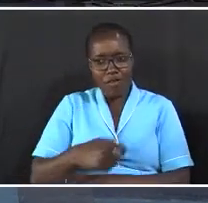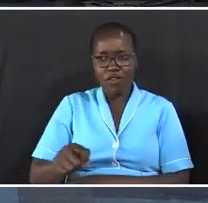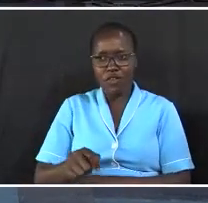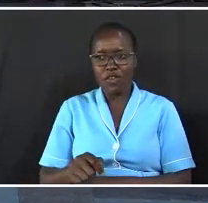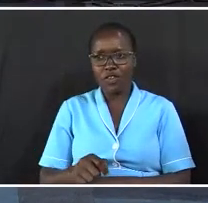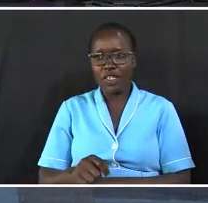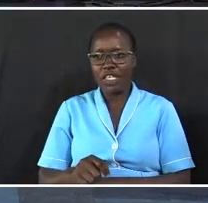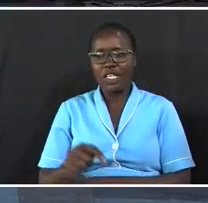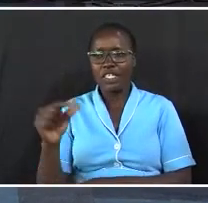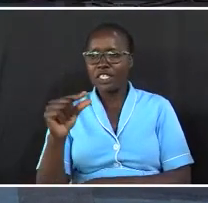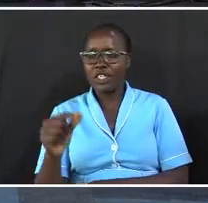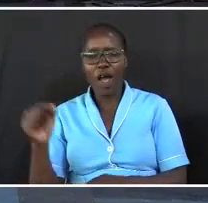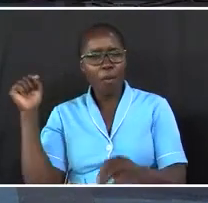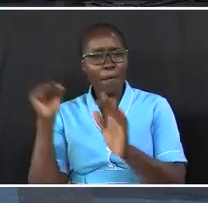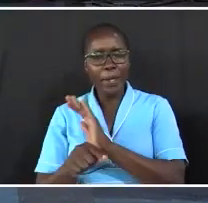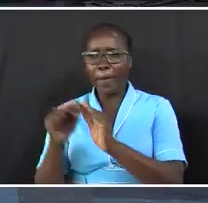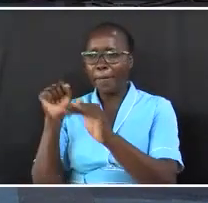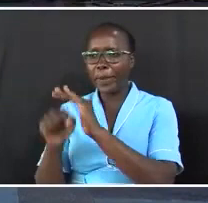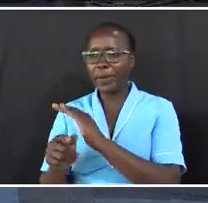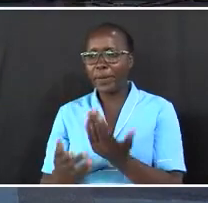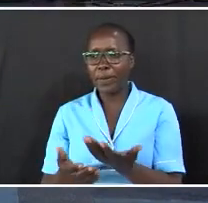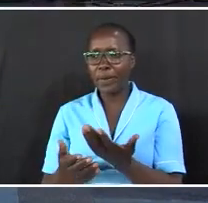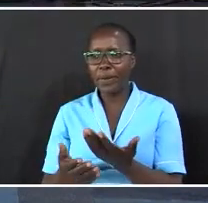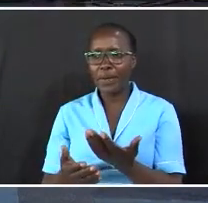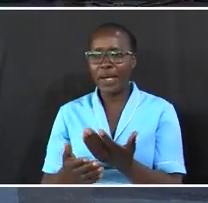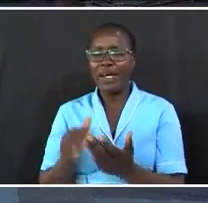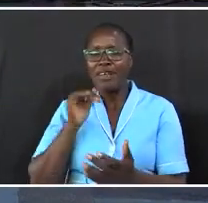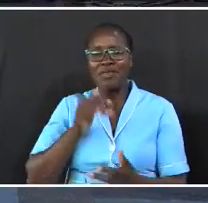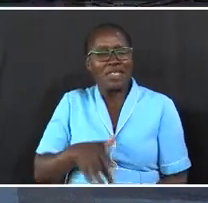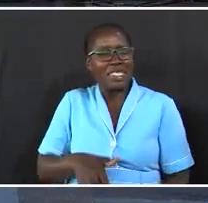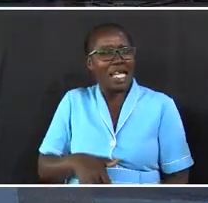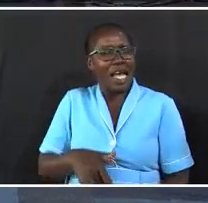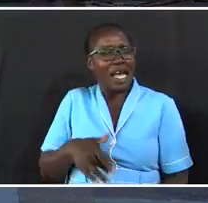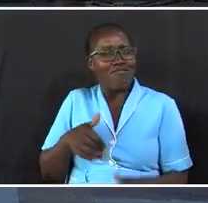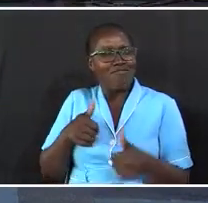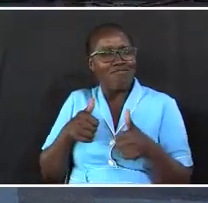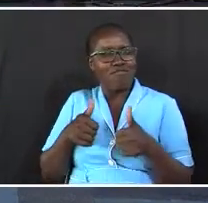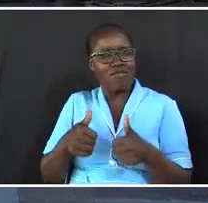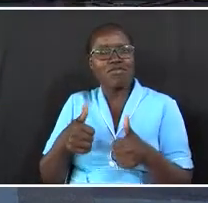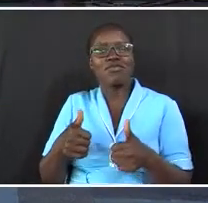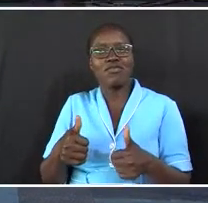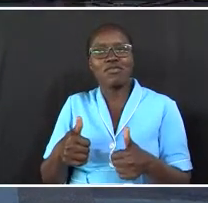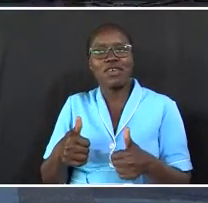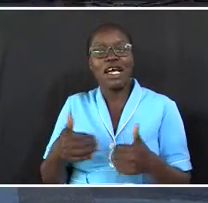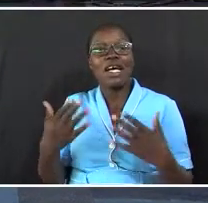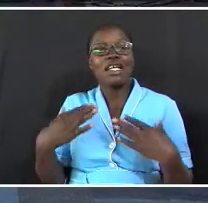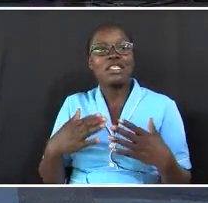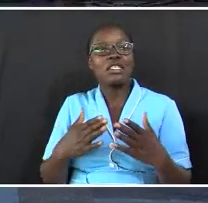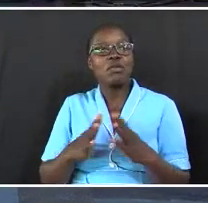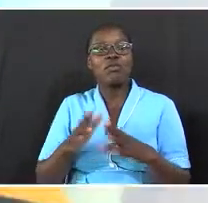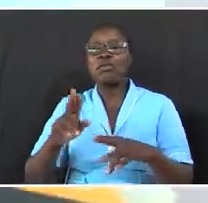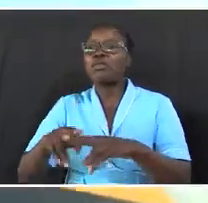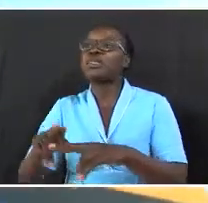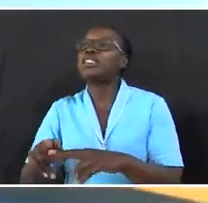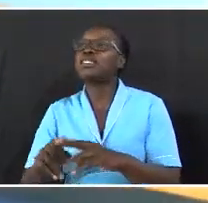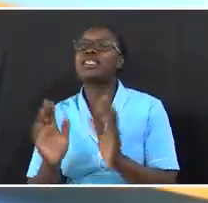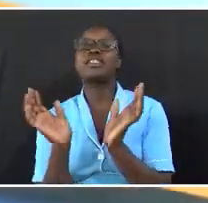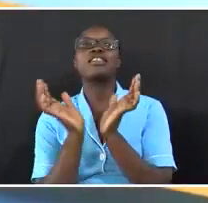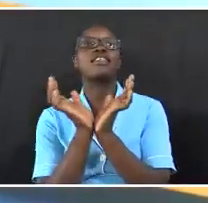Gigi. Gigi, score, score, score. And I used to feel nice, you know. The people who are seated in the